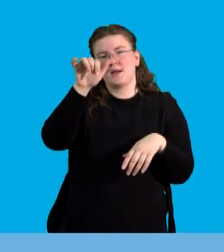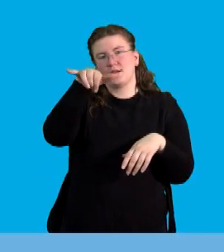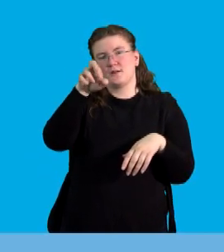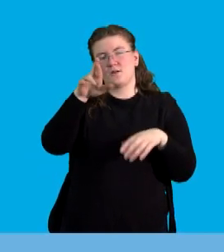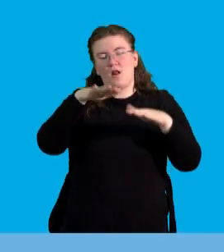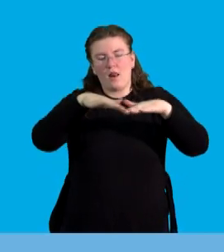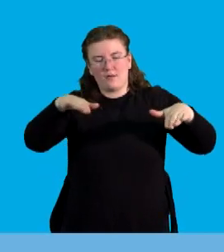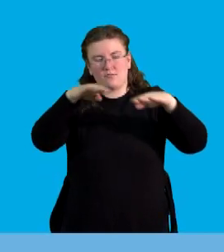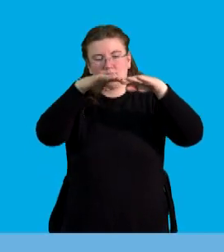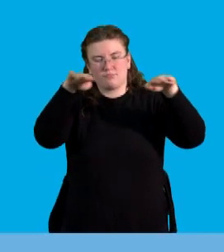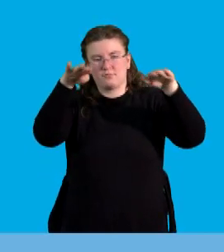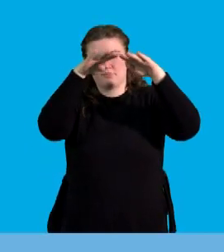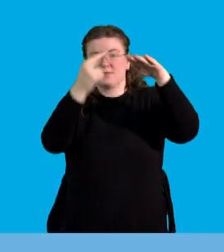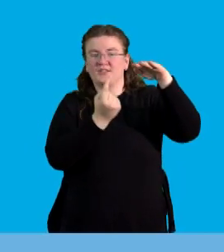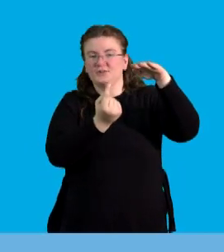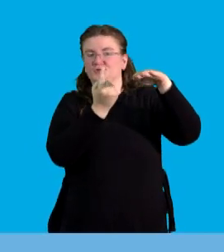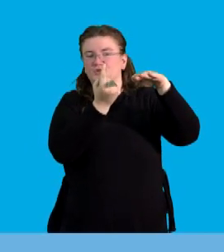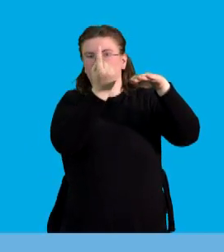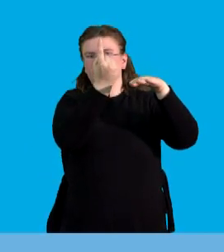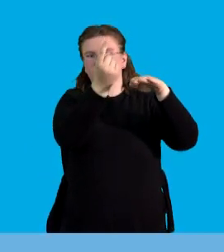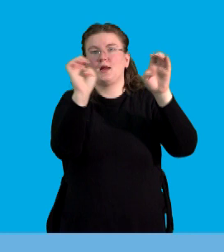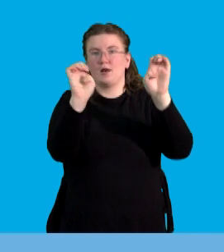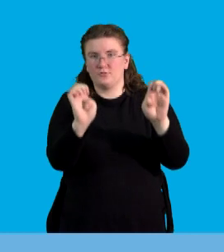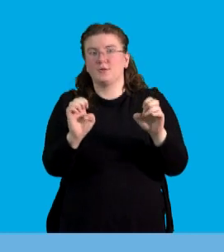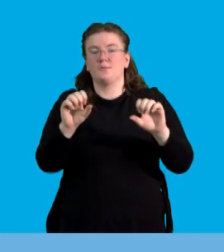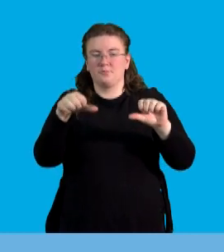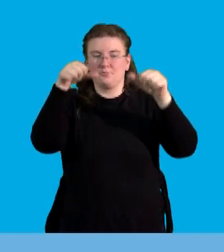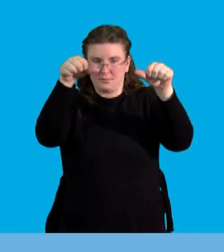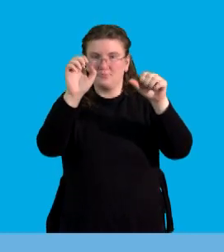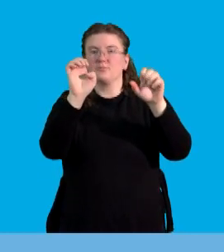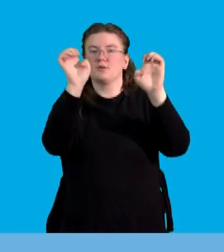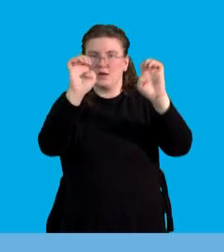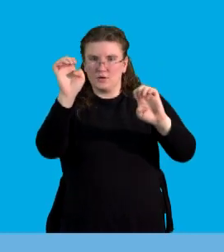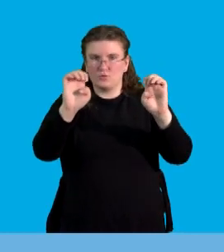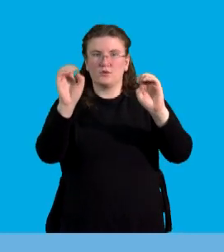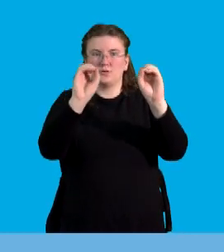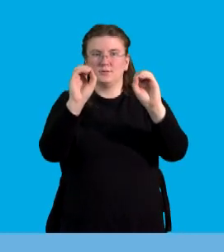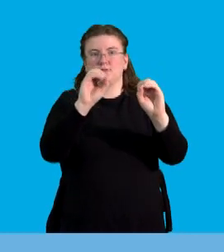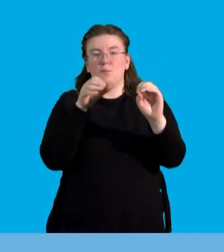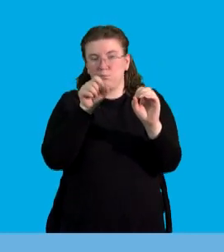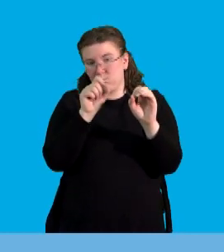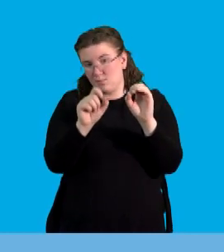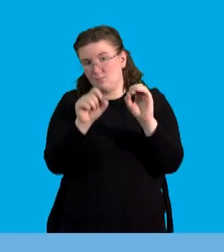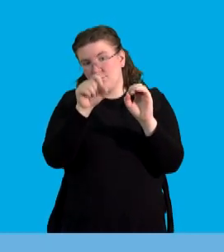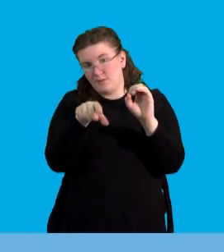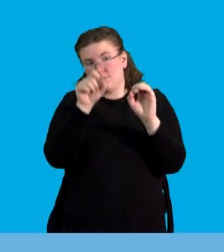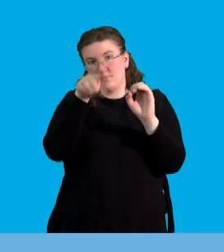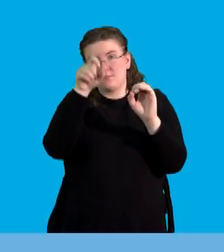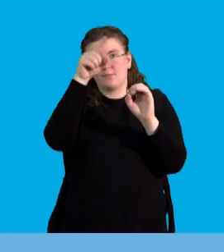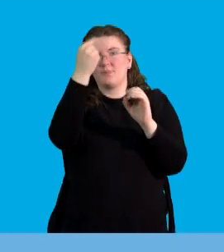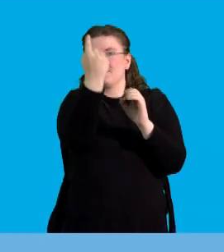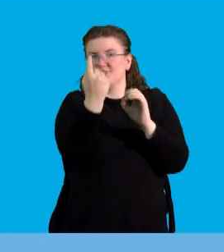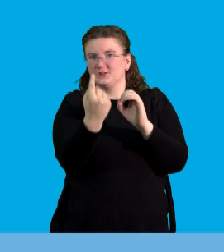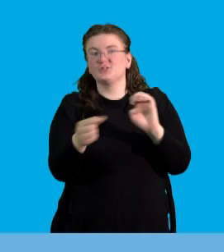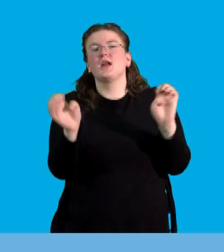on each energy level we find electrons. When we go to the next one, we'll still find electrons. So basically, we're going from layer to layer.